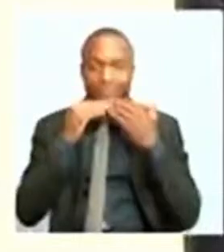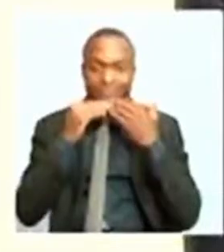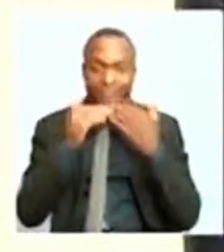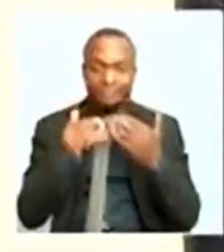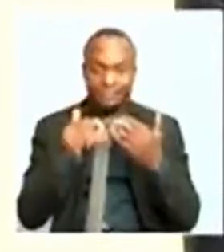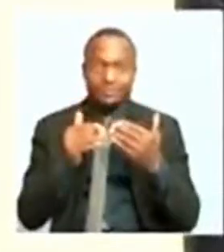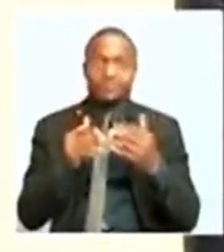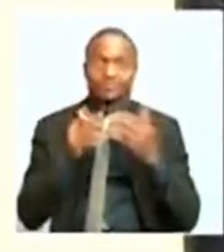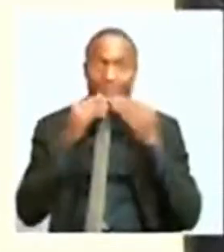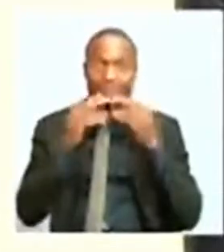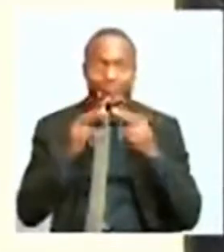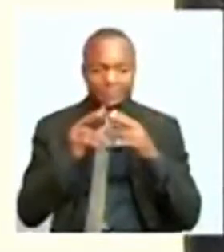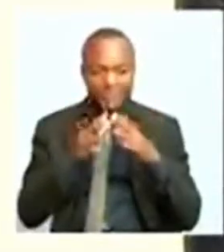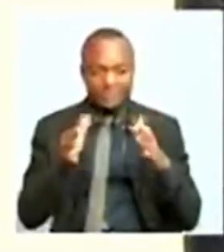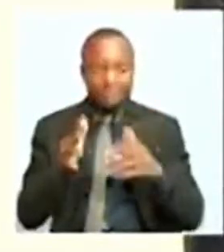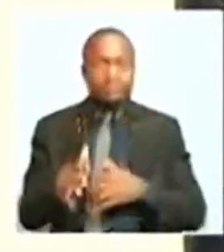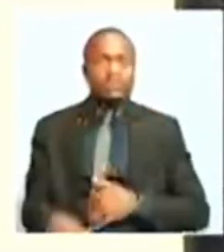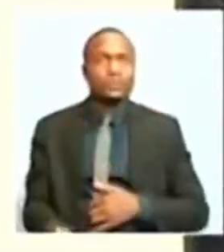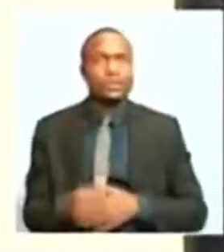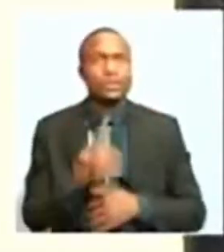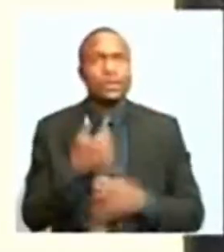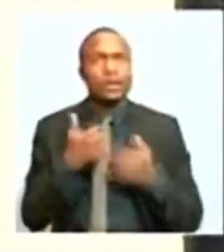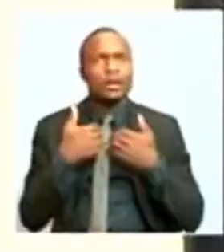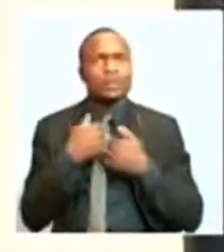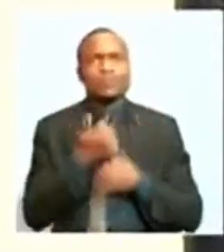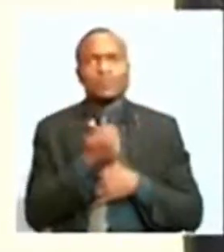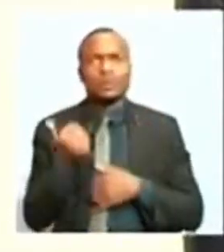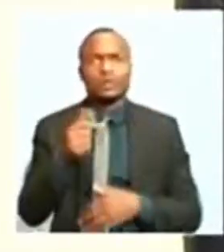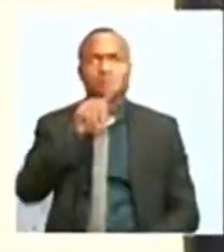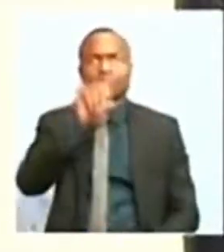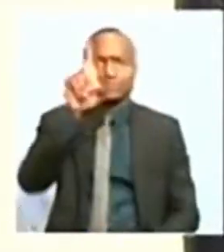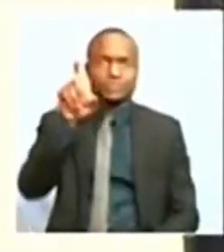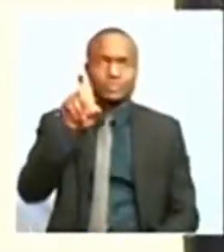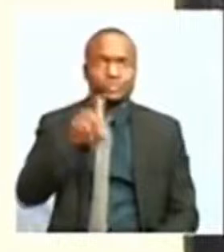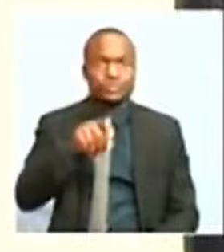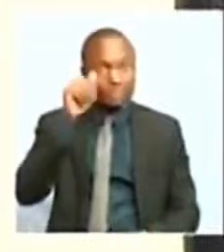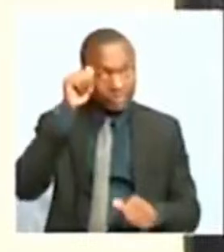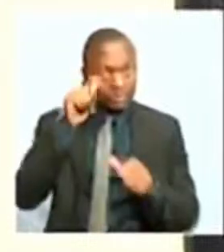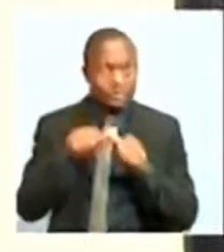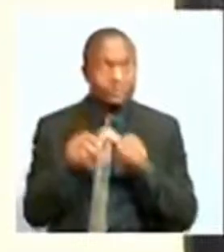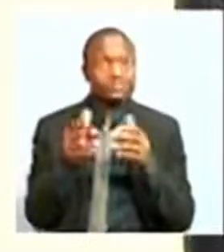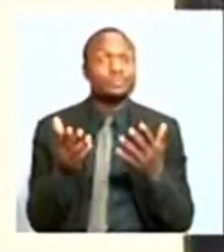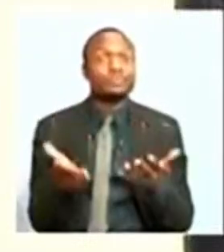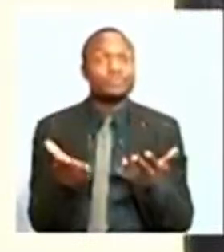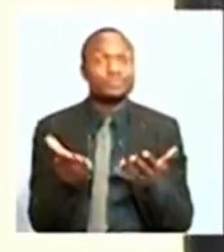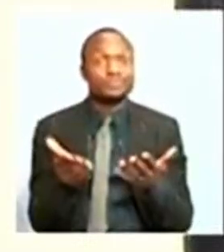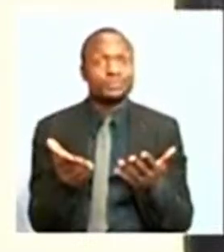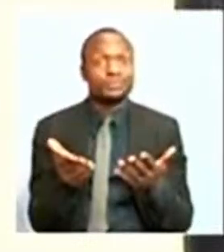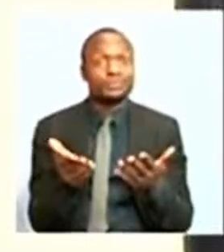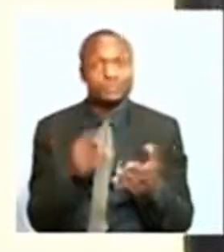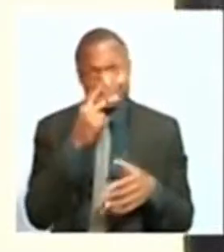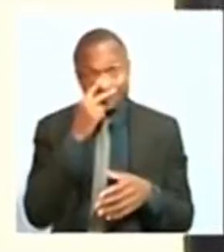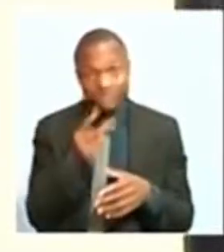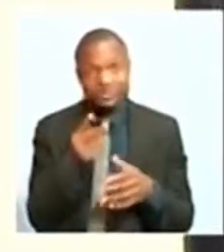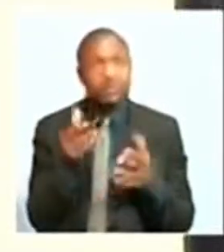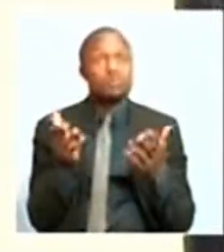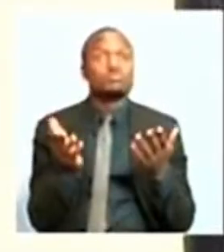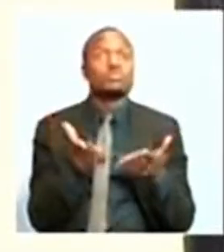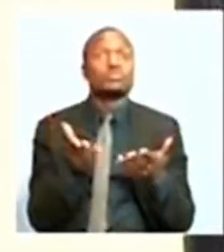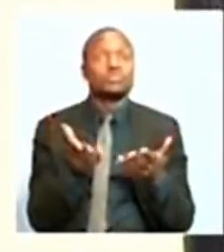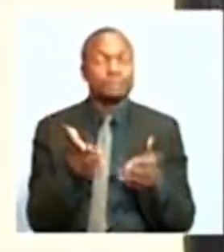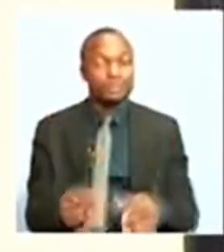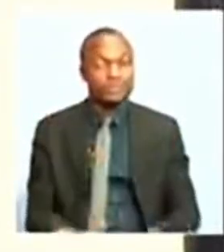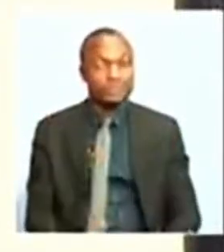you very much. Do we have any other question on the treaties? Okay, I see no